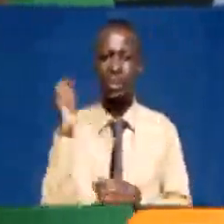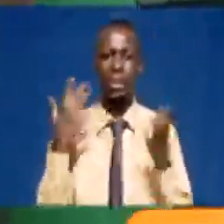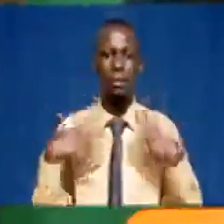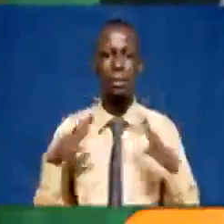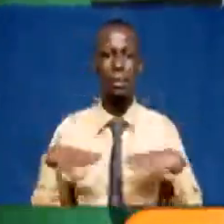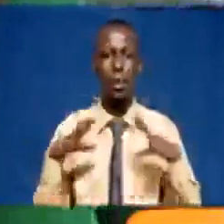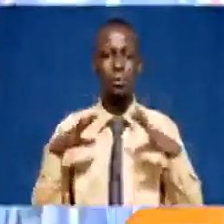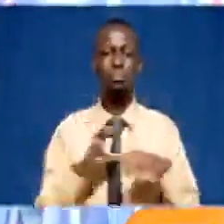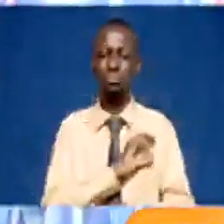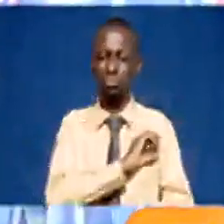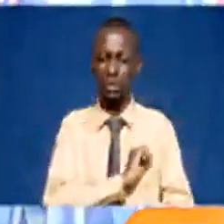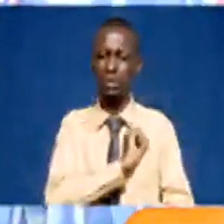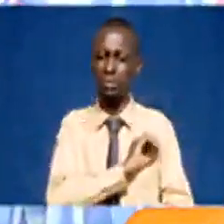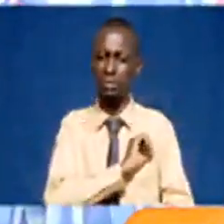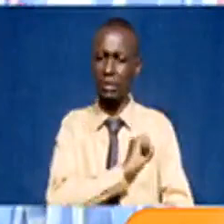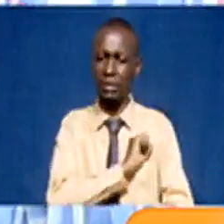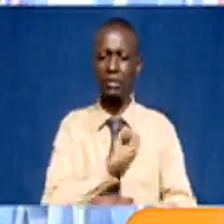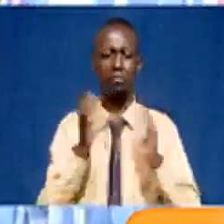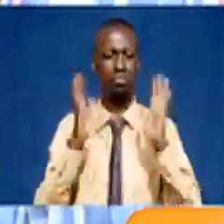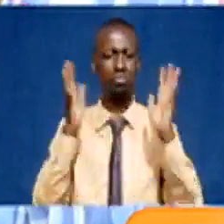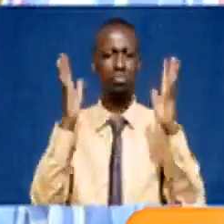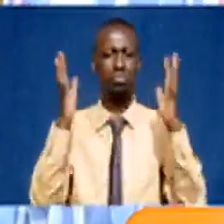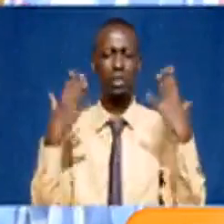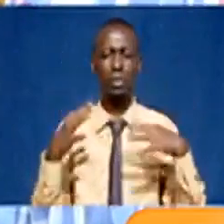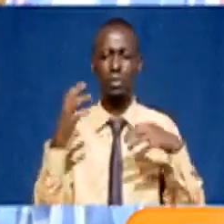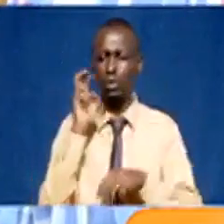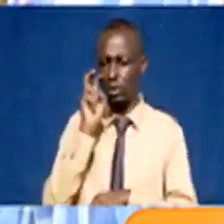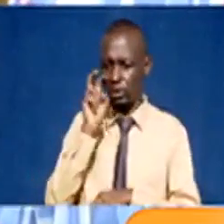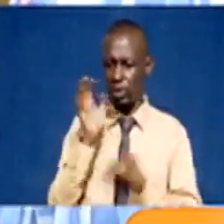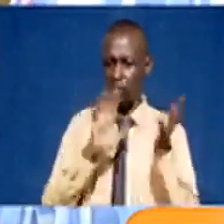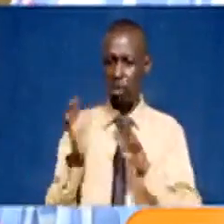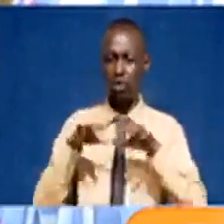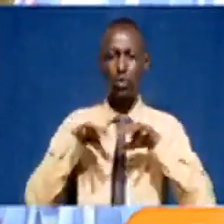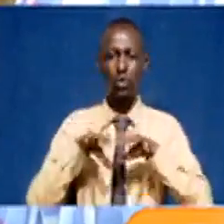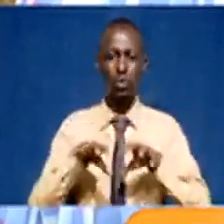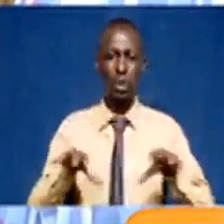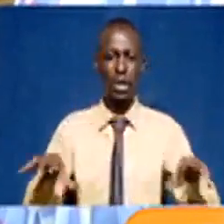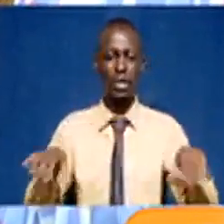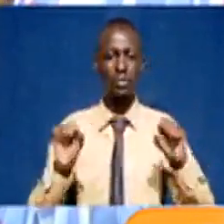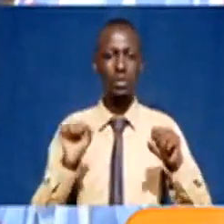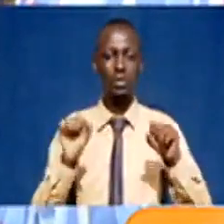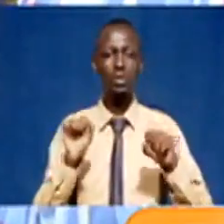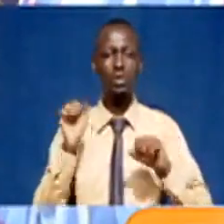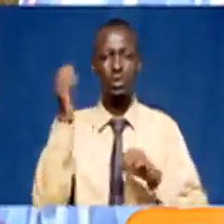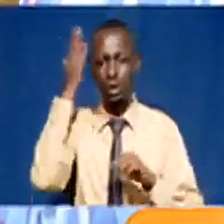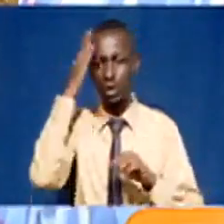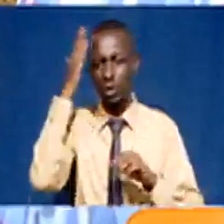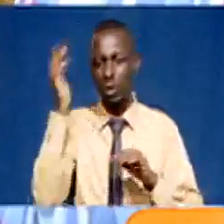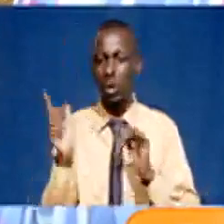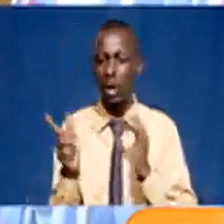kuwa wavumilivu. For those of you who have been watching the market, you have seen how much we managed to raise in the infrastructure